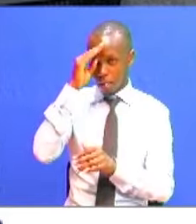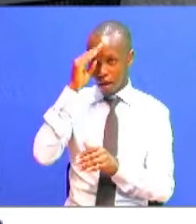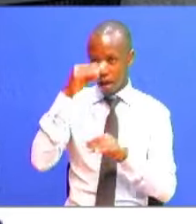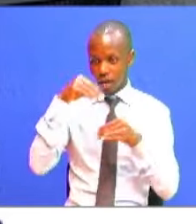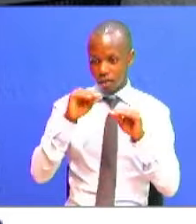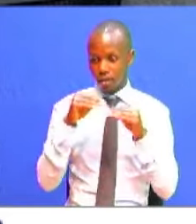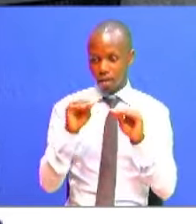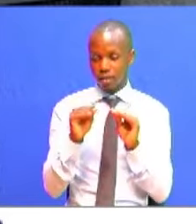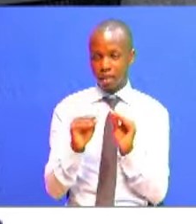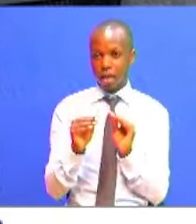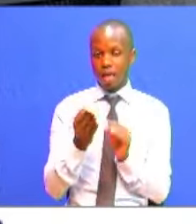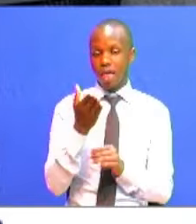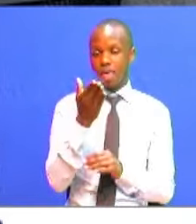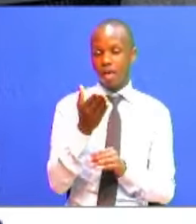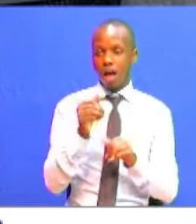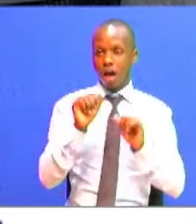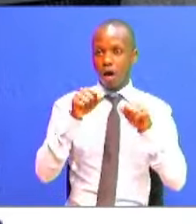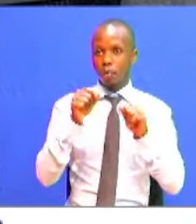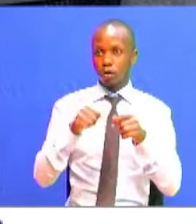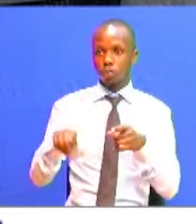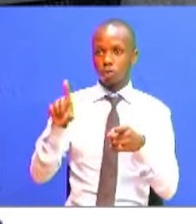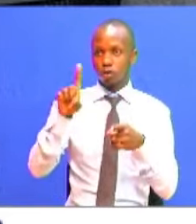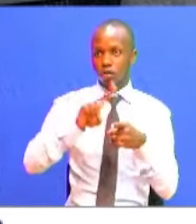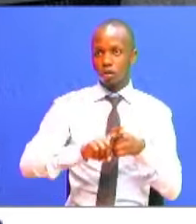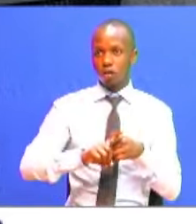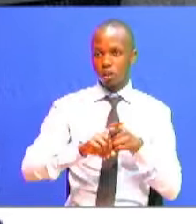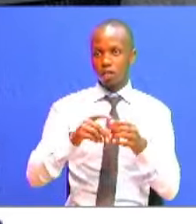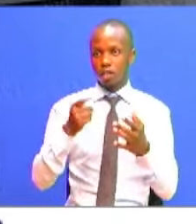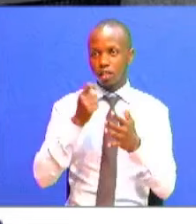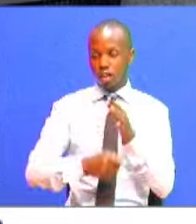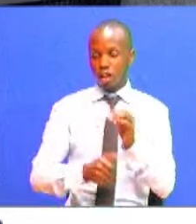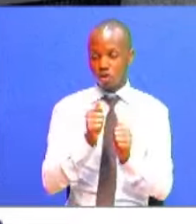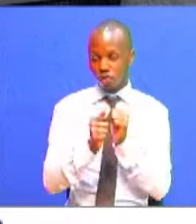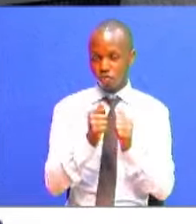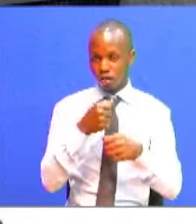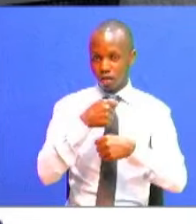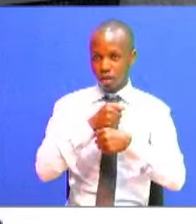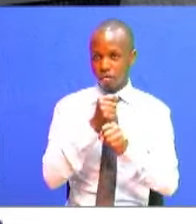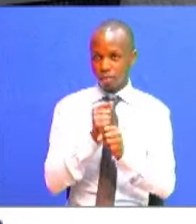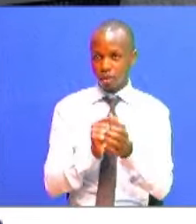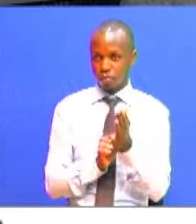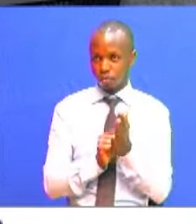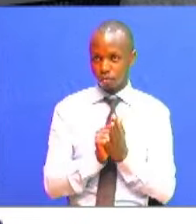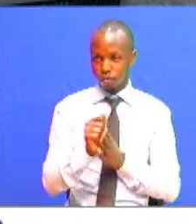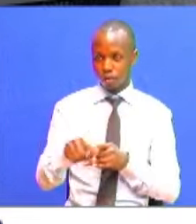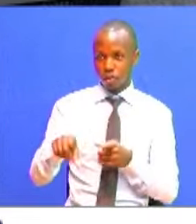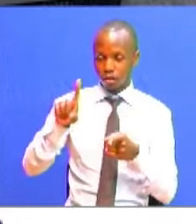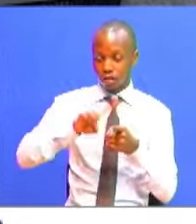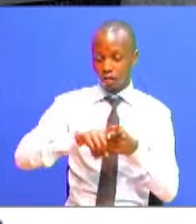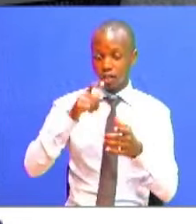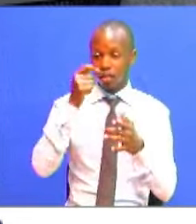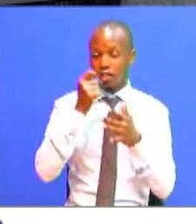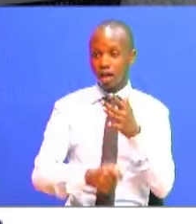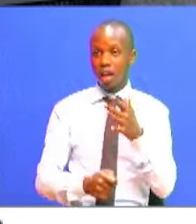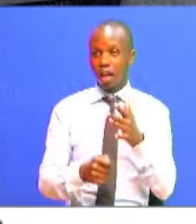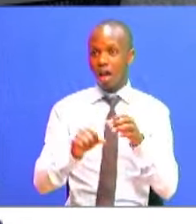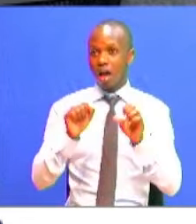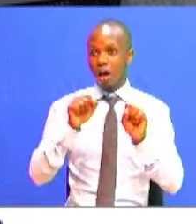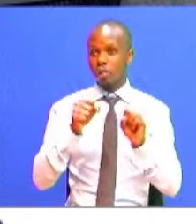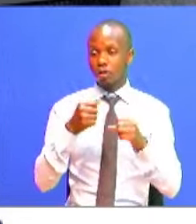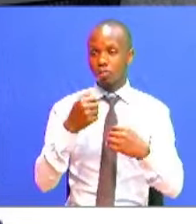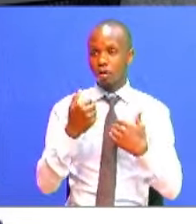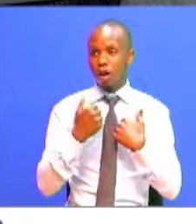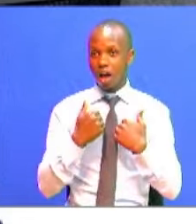liquor so that we can be able to increase on the revenues that we're supposed to generate, that we're supposed to increase on the taxes? Can we come up with a